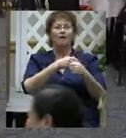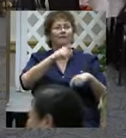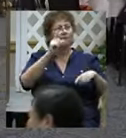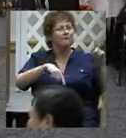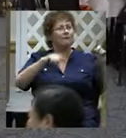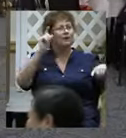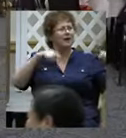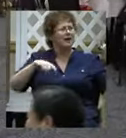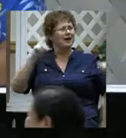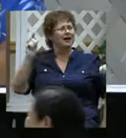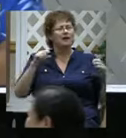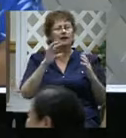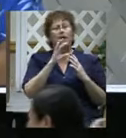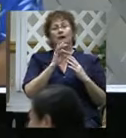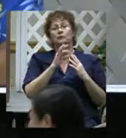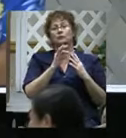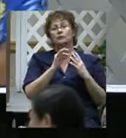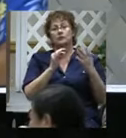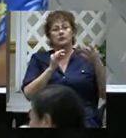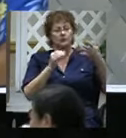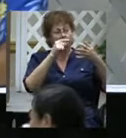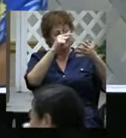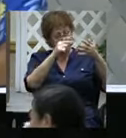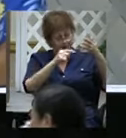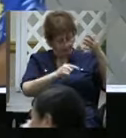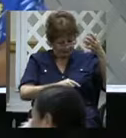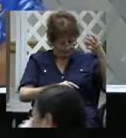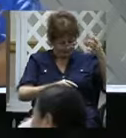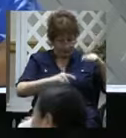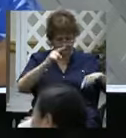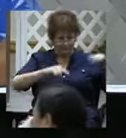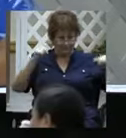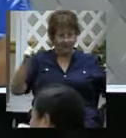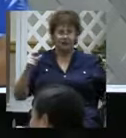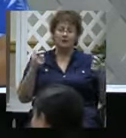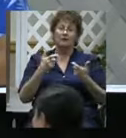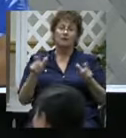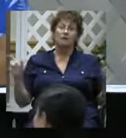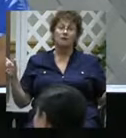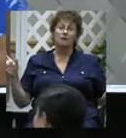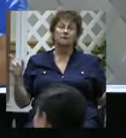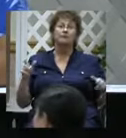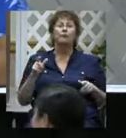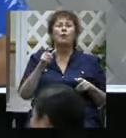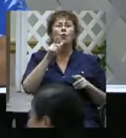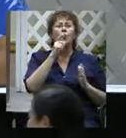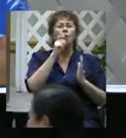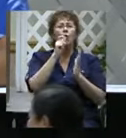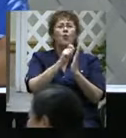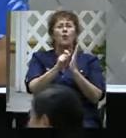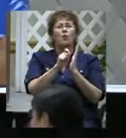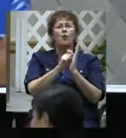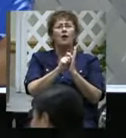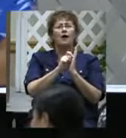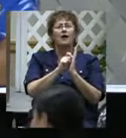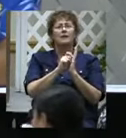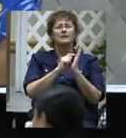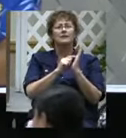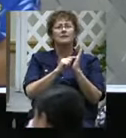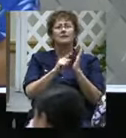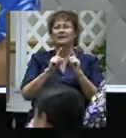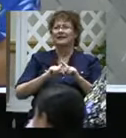the options that could be listed in any one of these forms can vary immensely. It also depends on who writes them. We all have different writing styles.